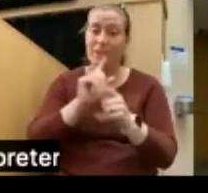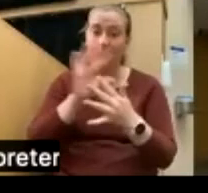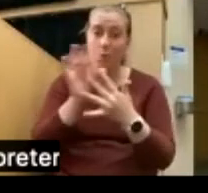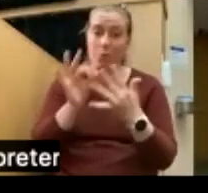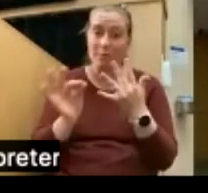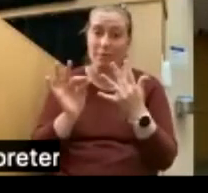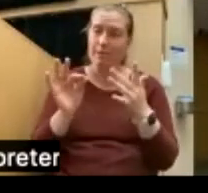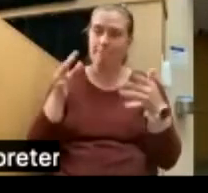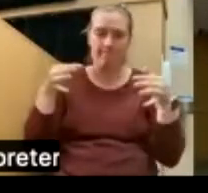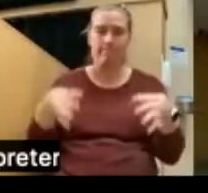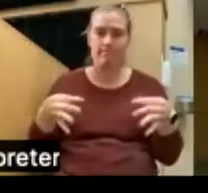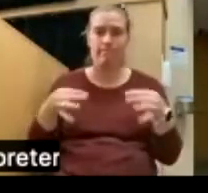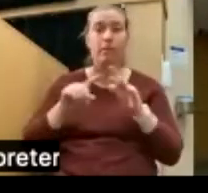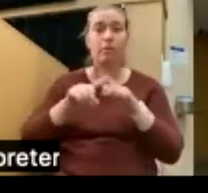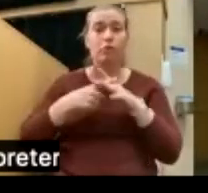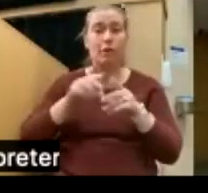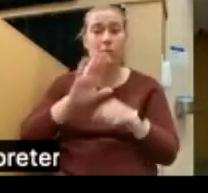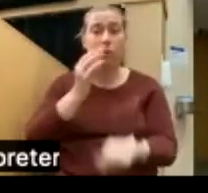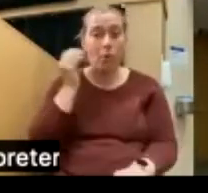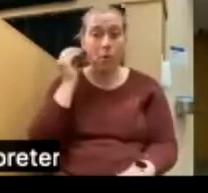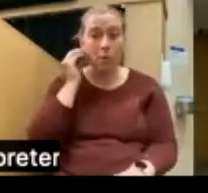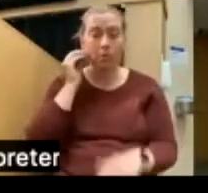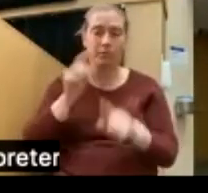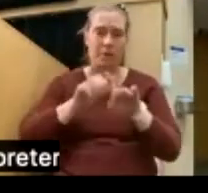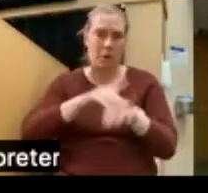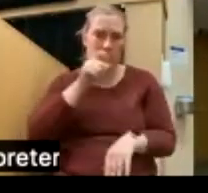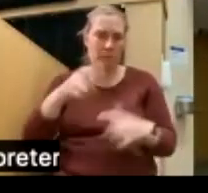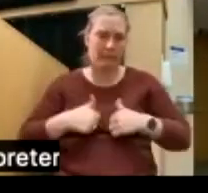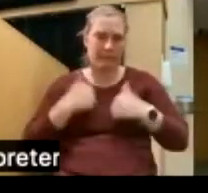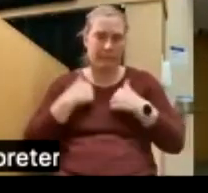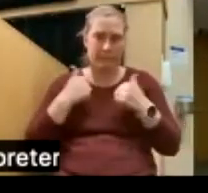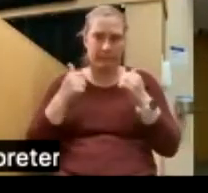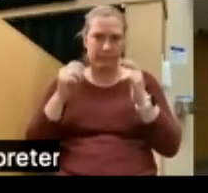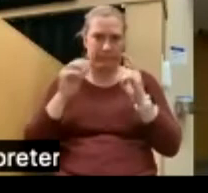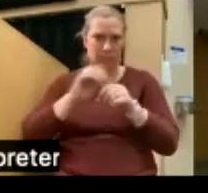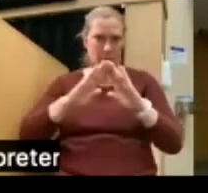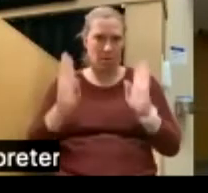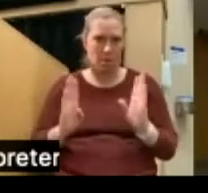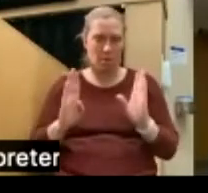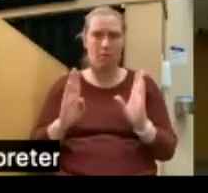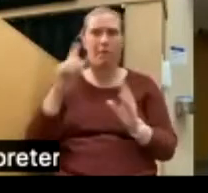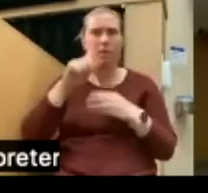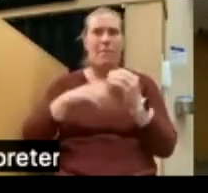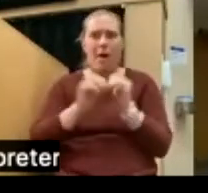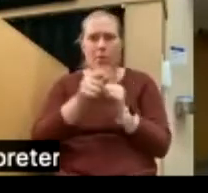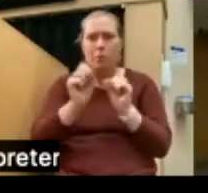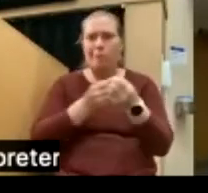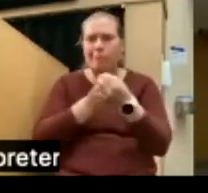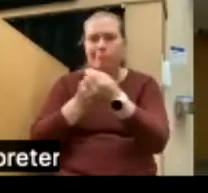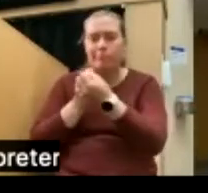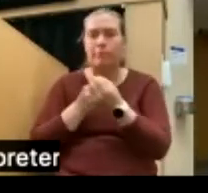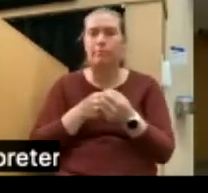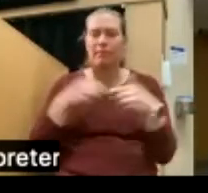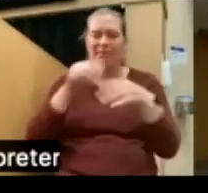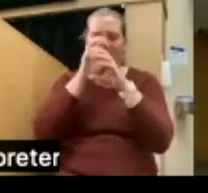in your home, depending who's in your home, you can think about ways to connect with people. There are fascinating studies that